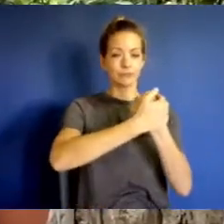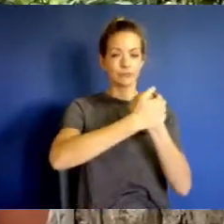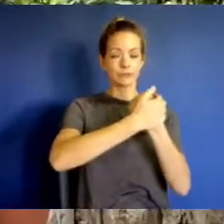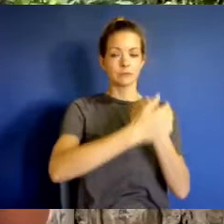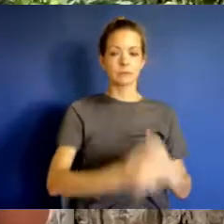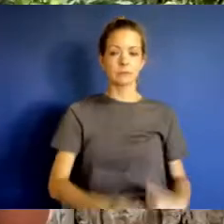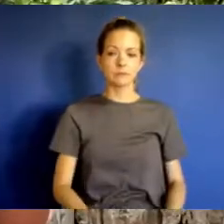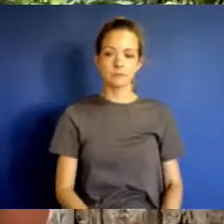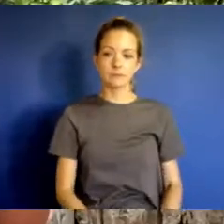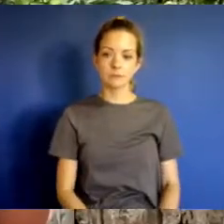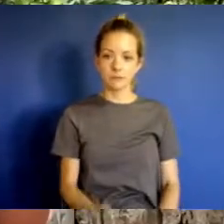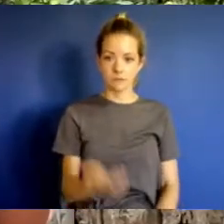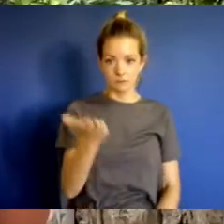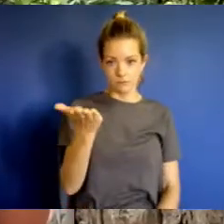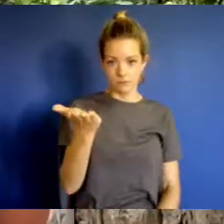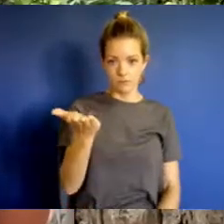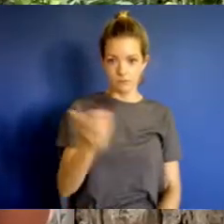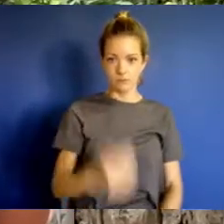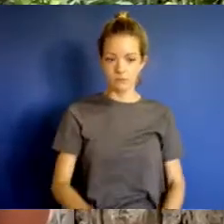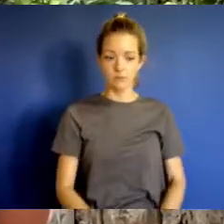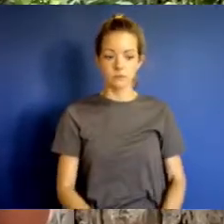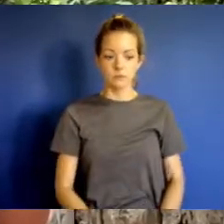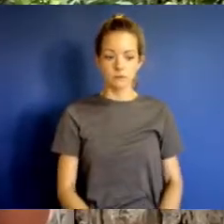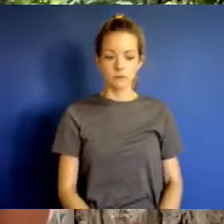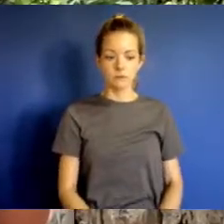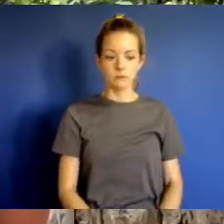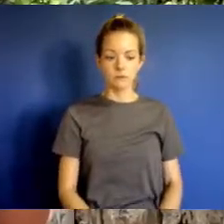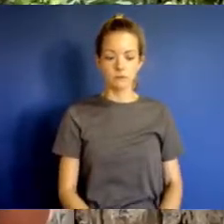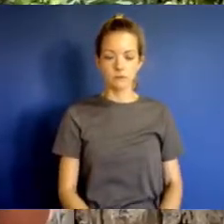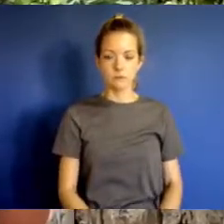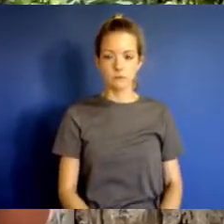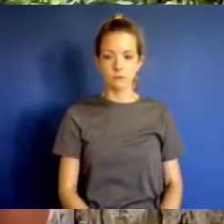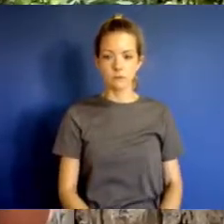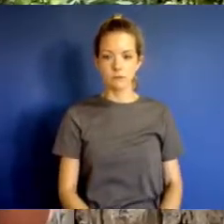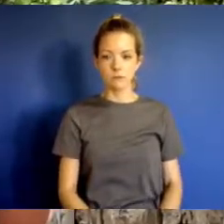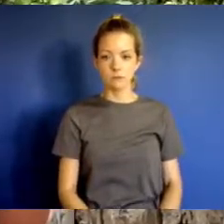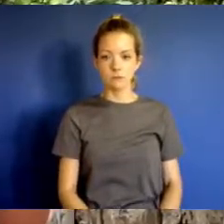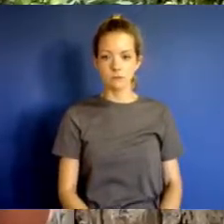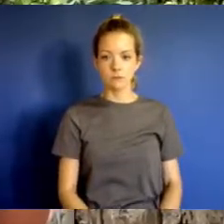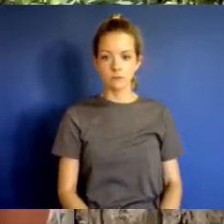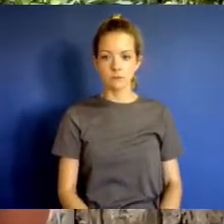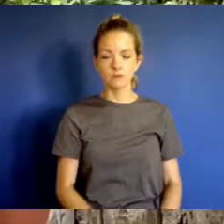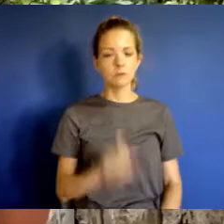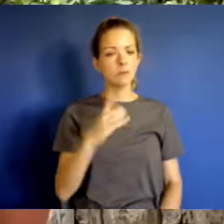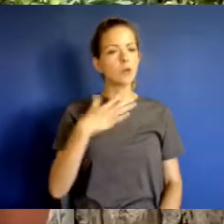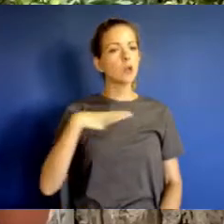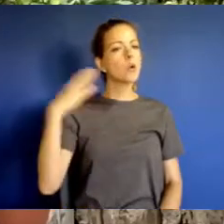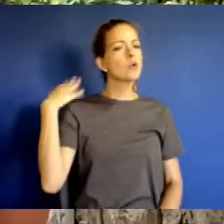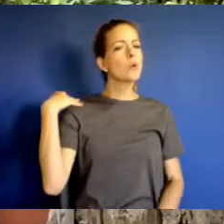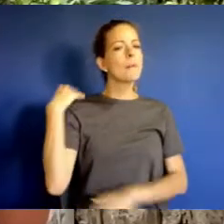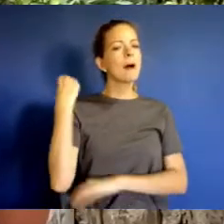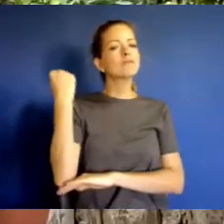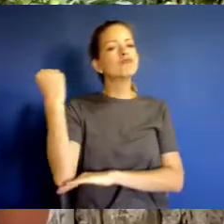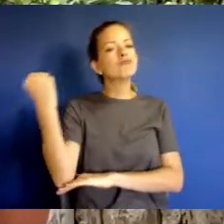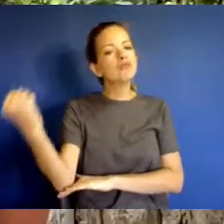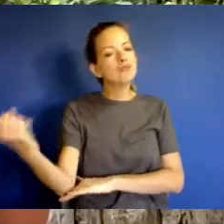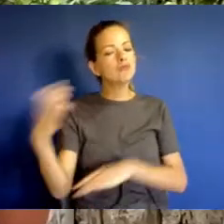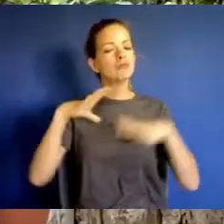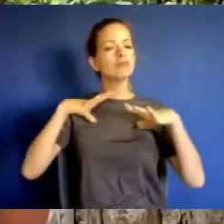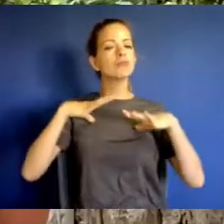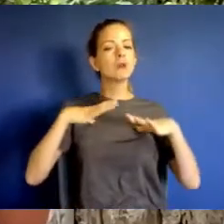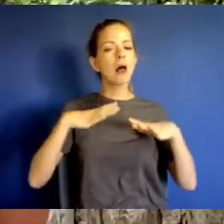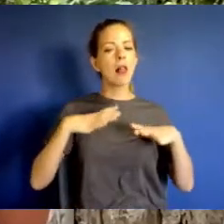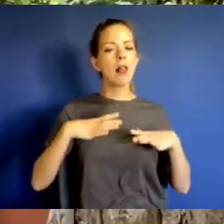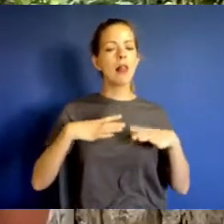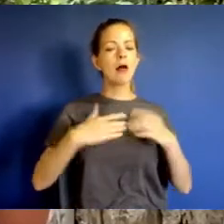of the left shin. Okay, we want to be able to kind of relax our back onto the floor, and we're drawing those